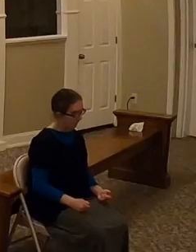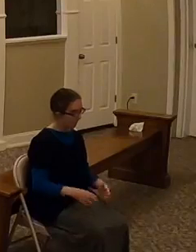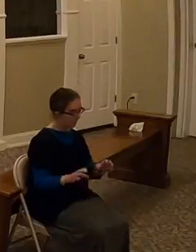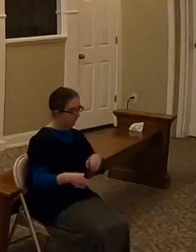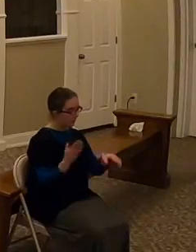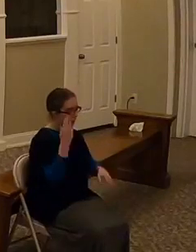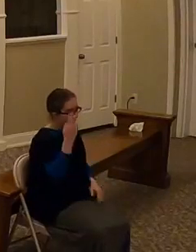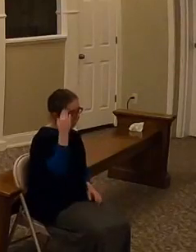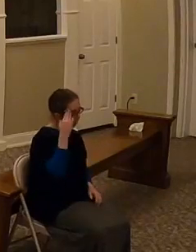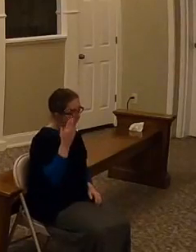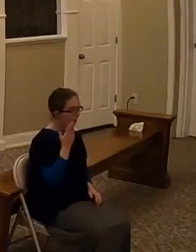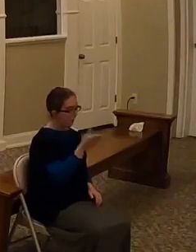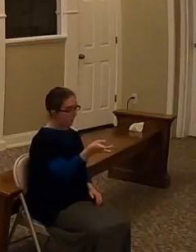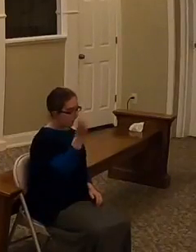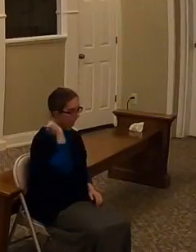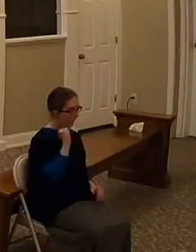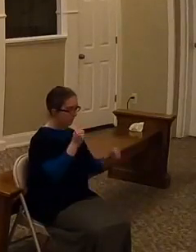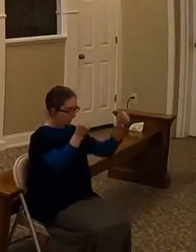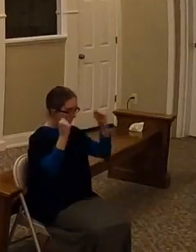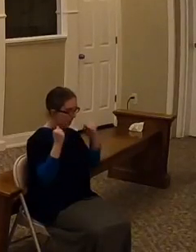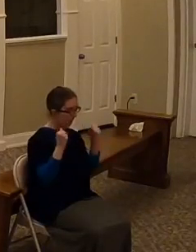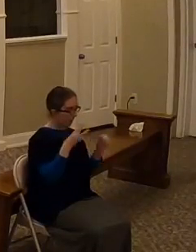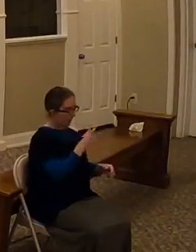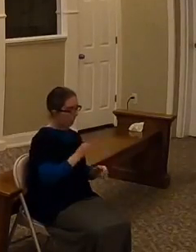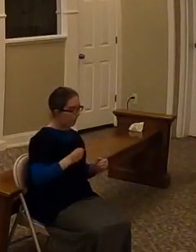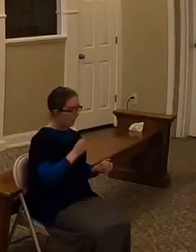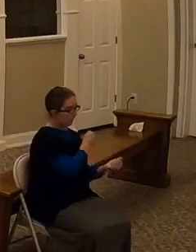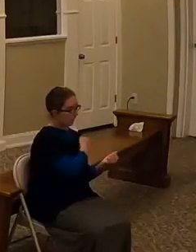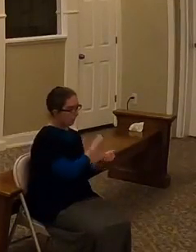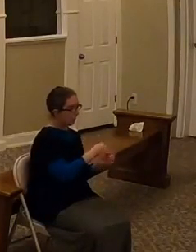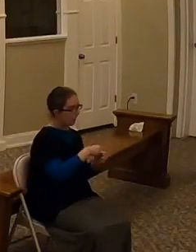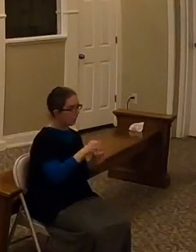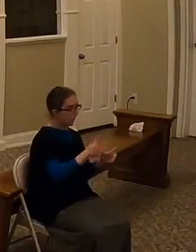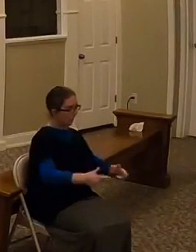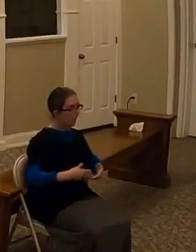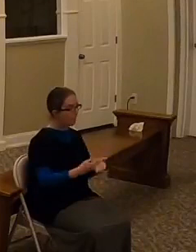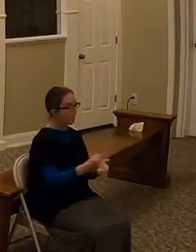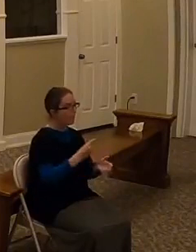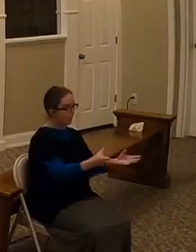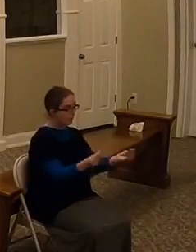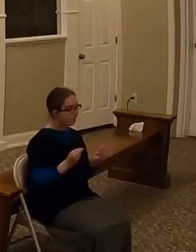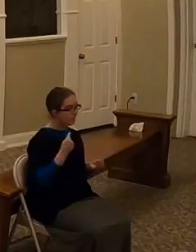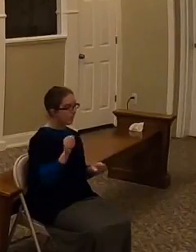Did you know there was a power and authority in your life before you got the Holy Ghost?